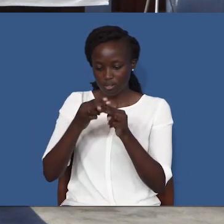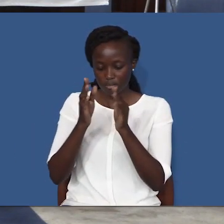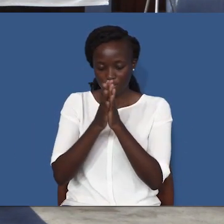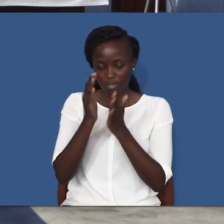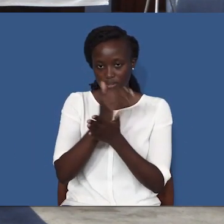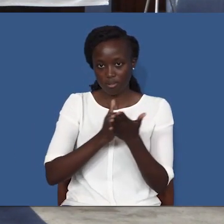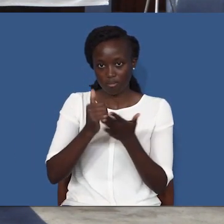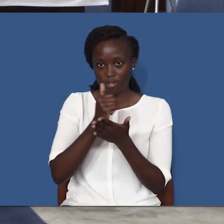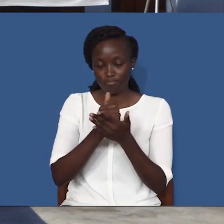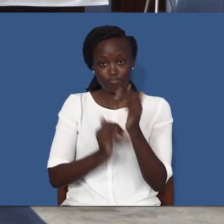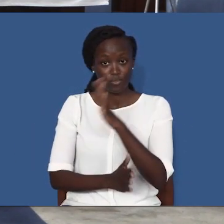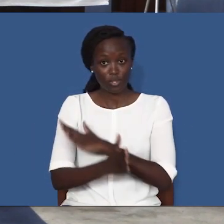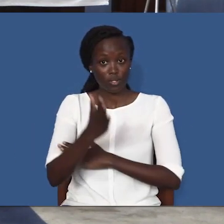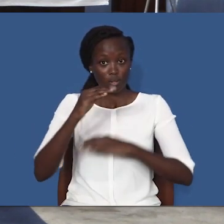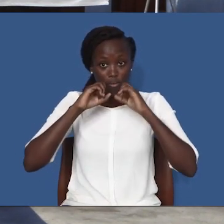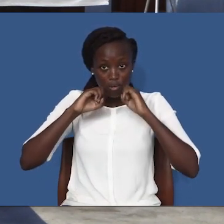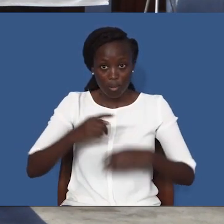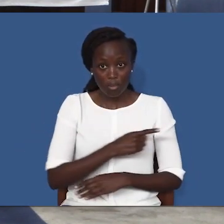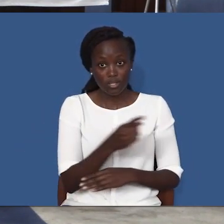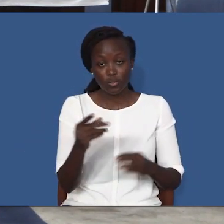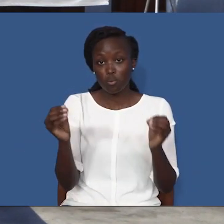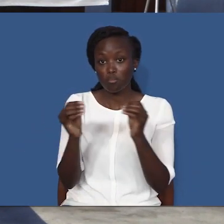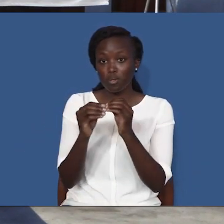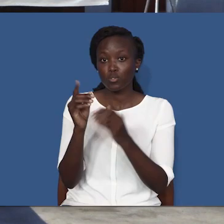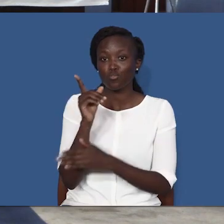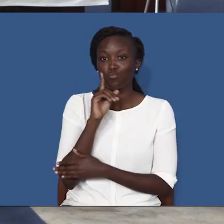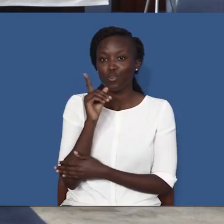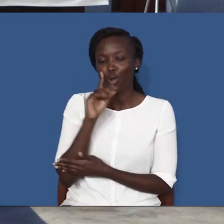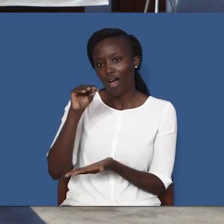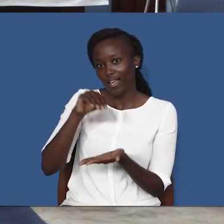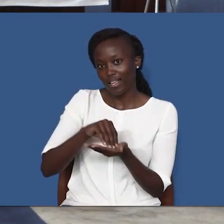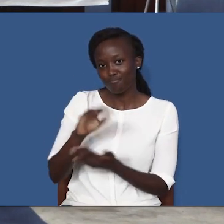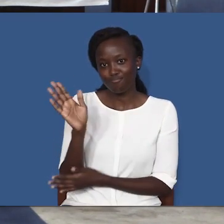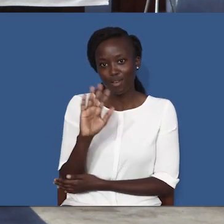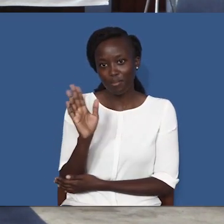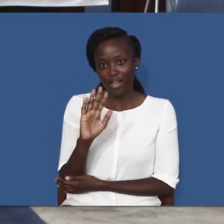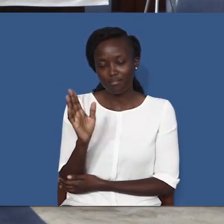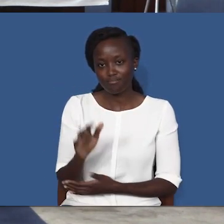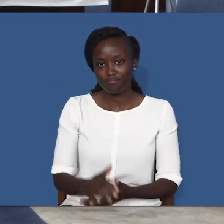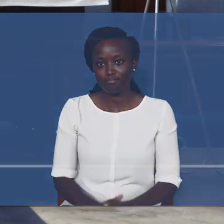Amen. God bless you and see you tomorrow again as we proceed on. Bye-bye.